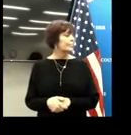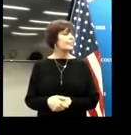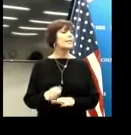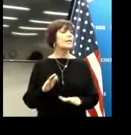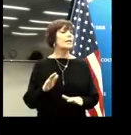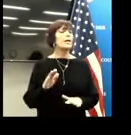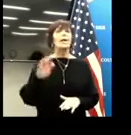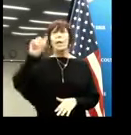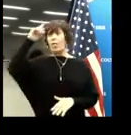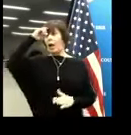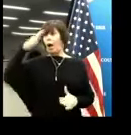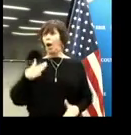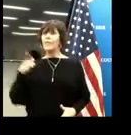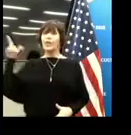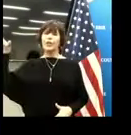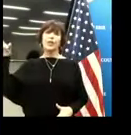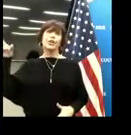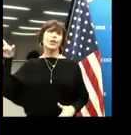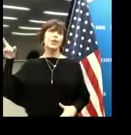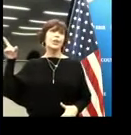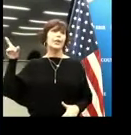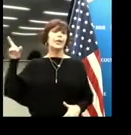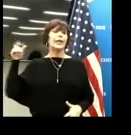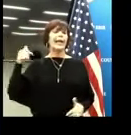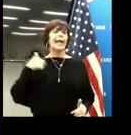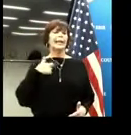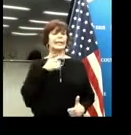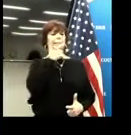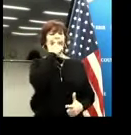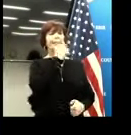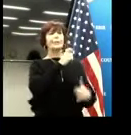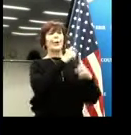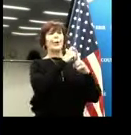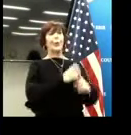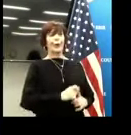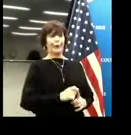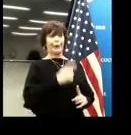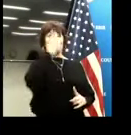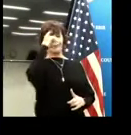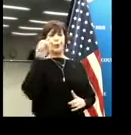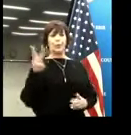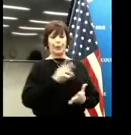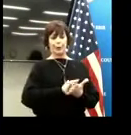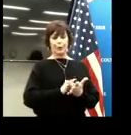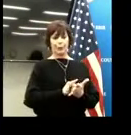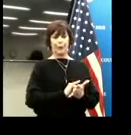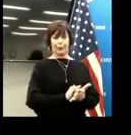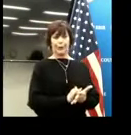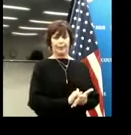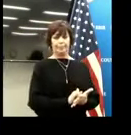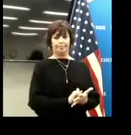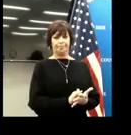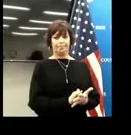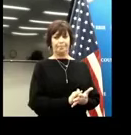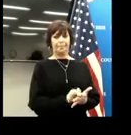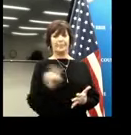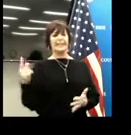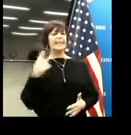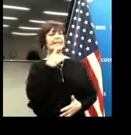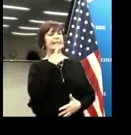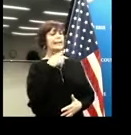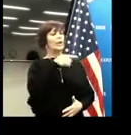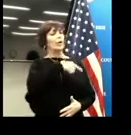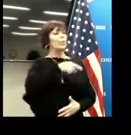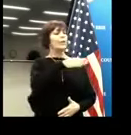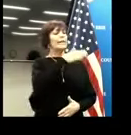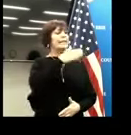Well, the governor having some pretty interesting words for Western New York in particular, saying that we've never lived the